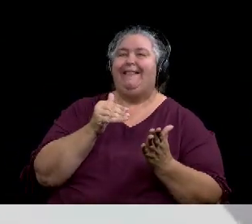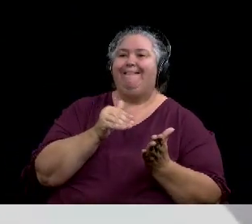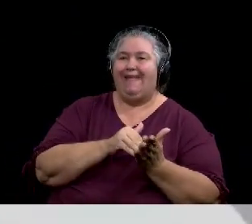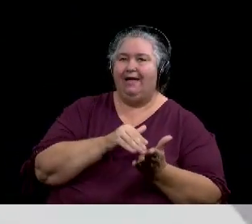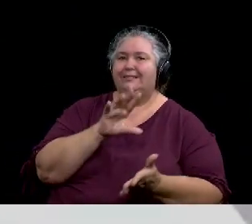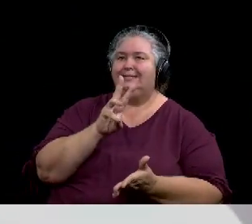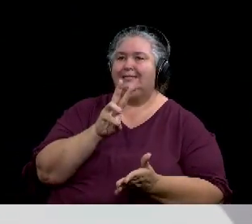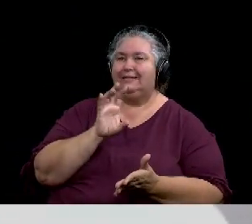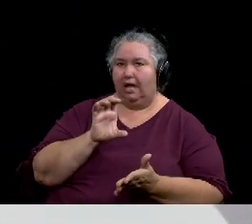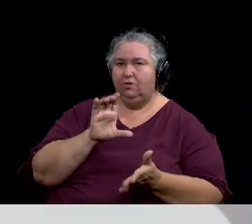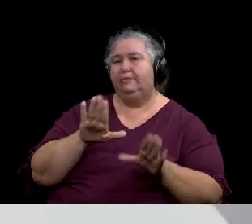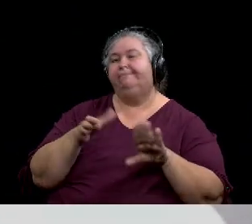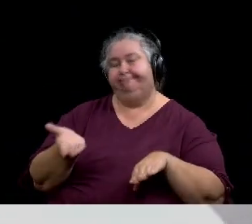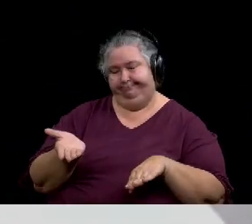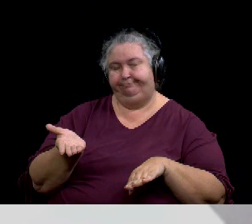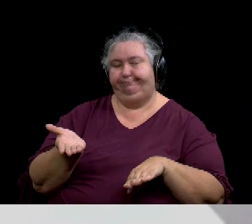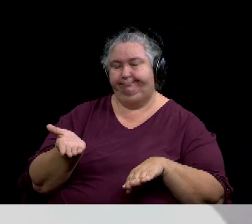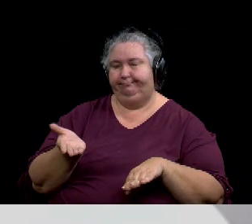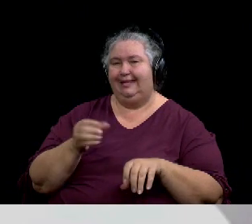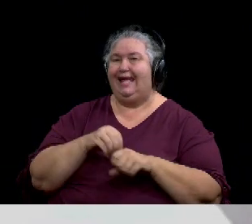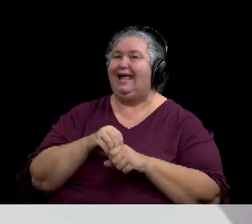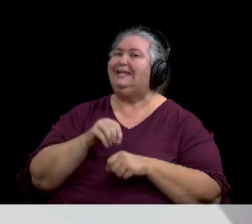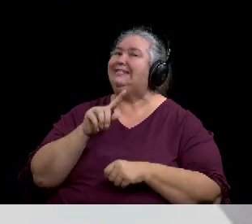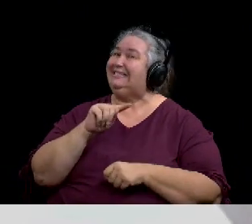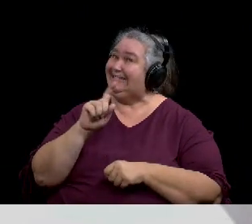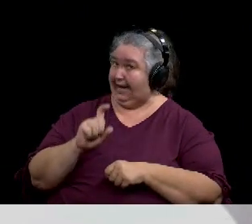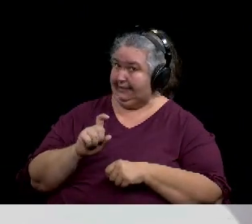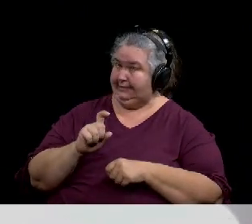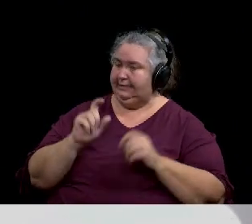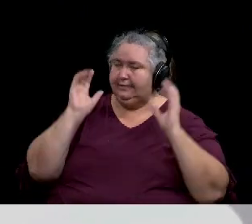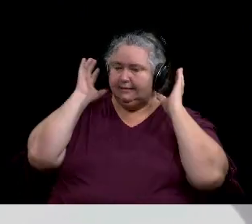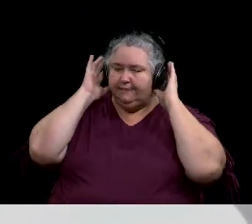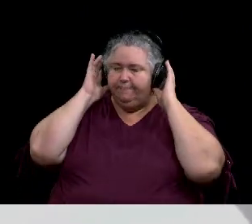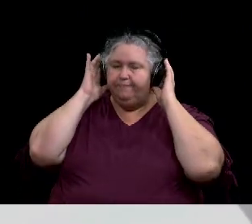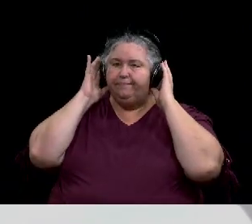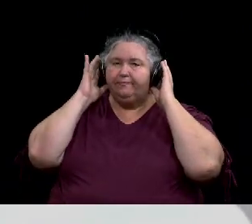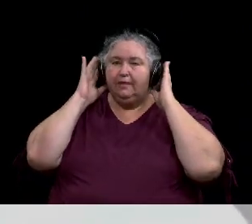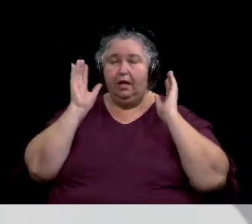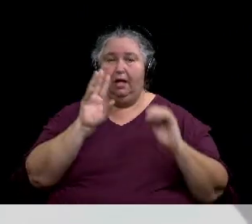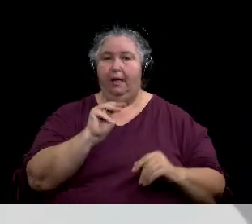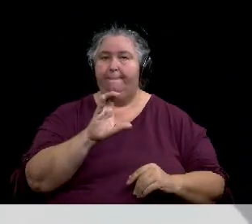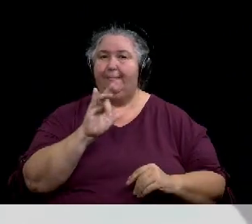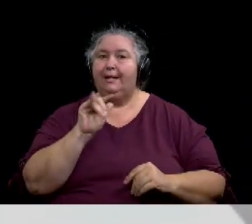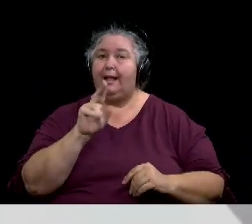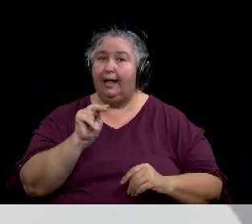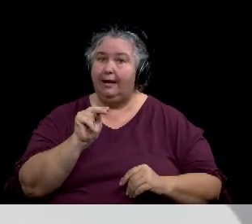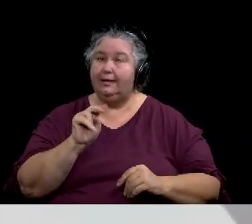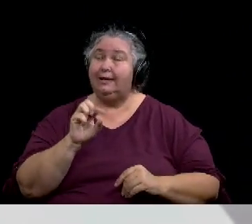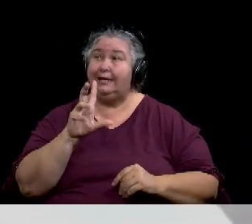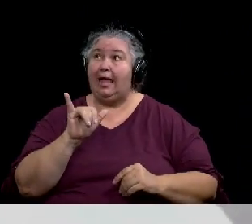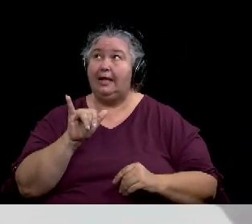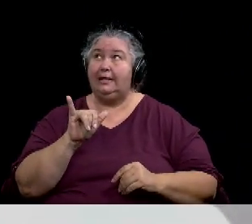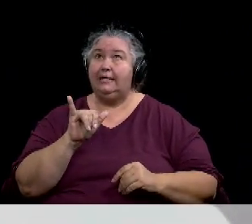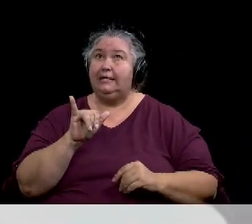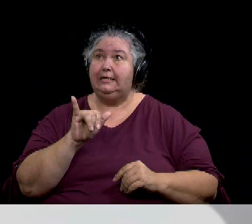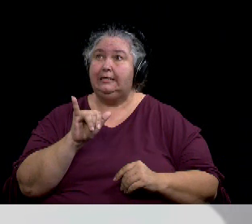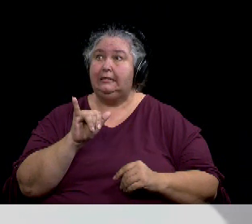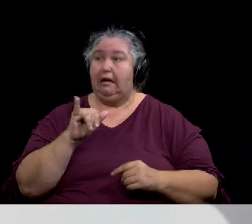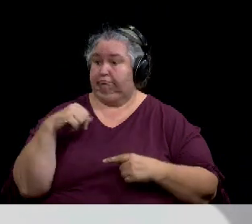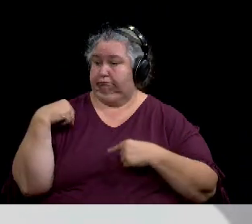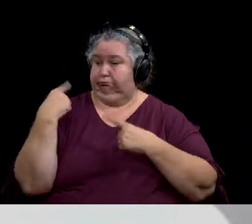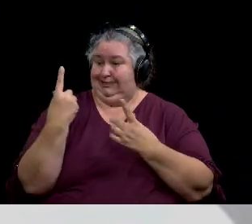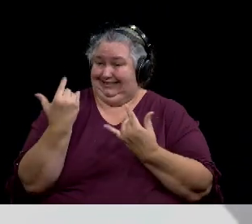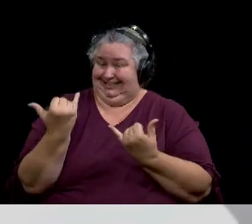15,600 fatalities in our state. McLennan County, this is the update as of this afternoon.